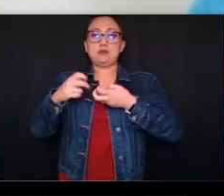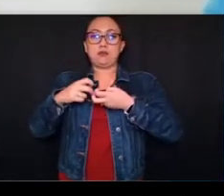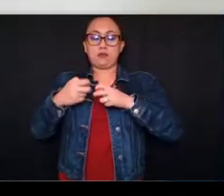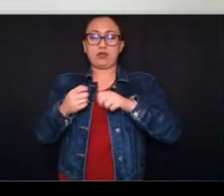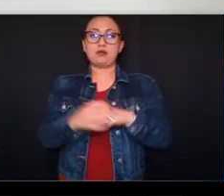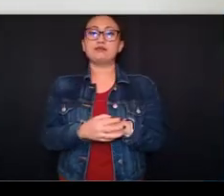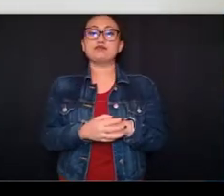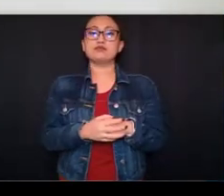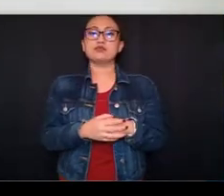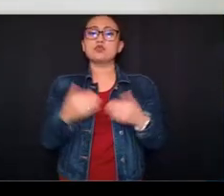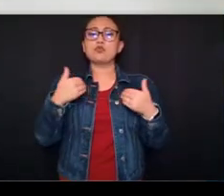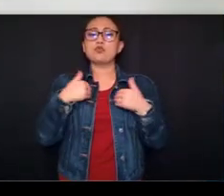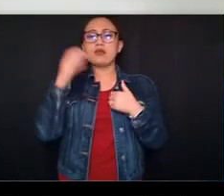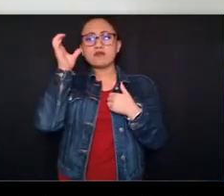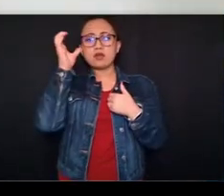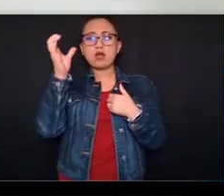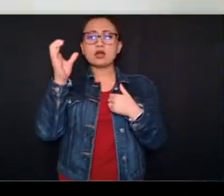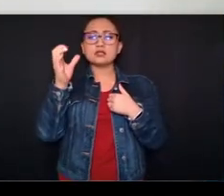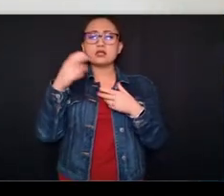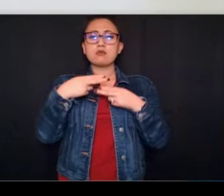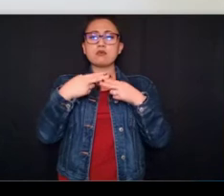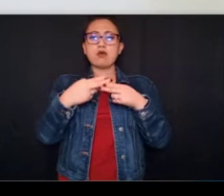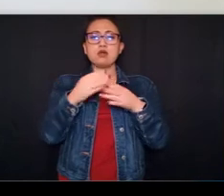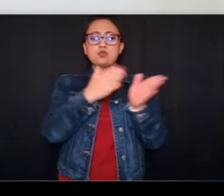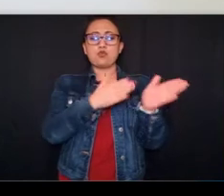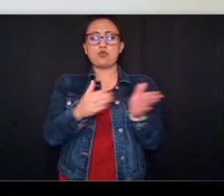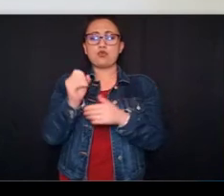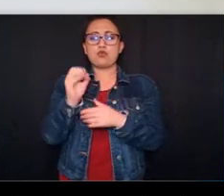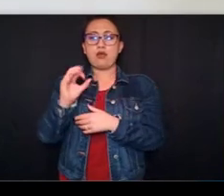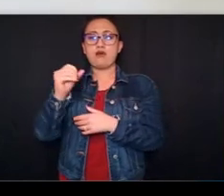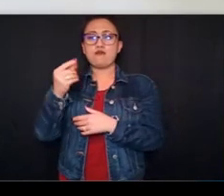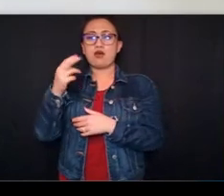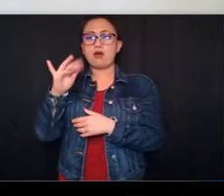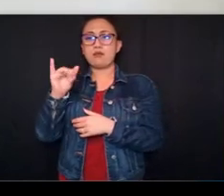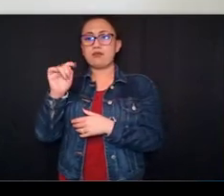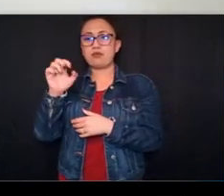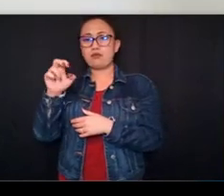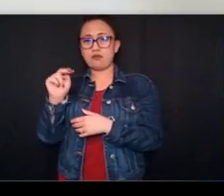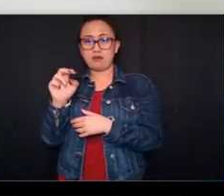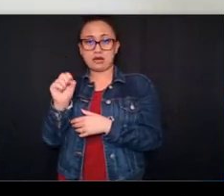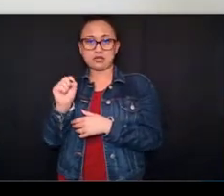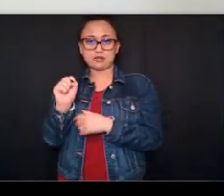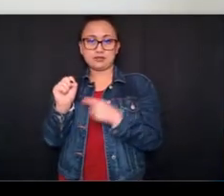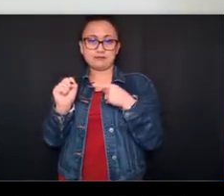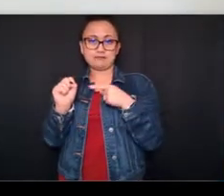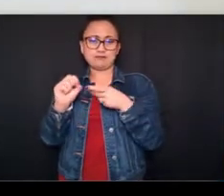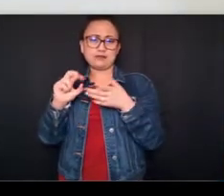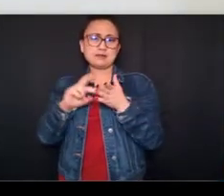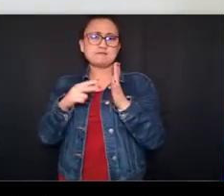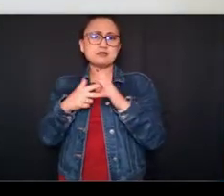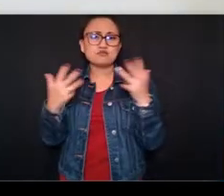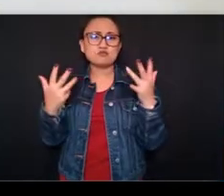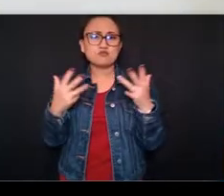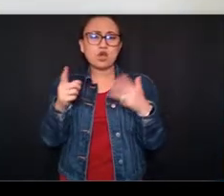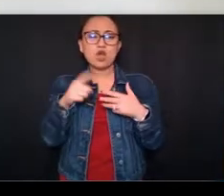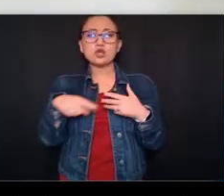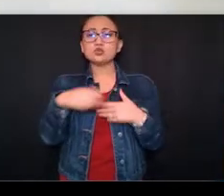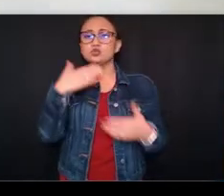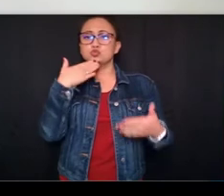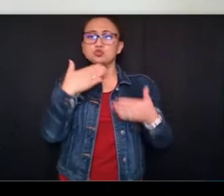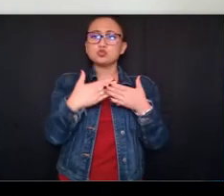order of operations. What it basically means is up till now you really have gotten good at adding and subtracting numbers, and multiplying